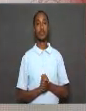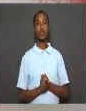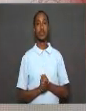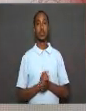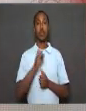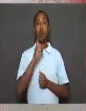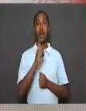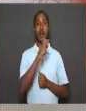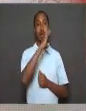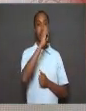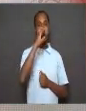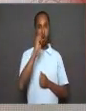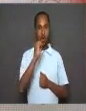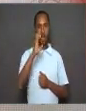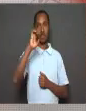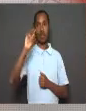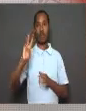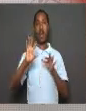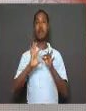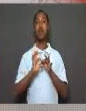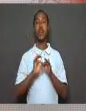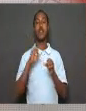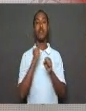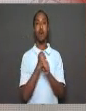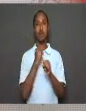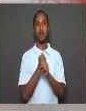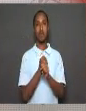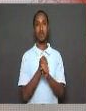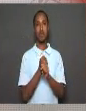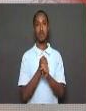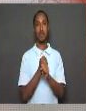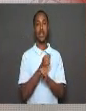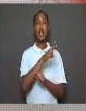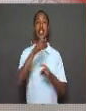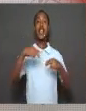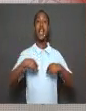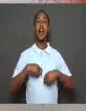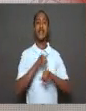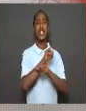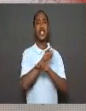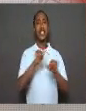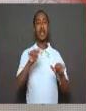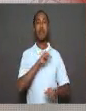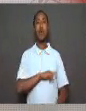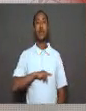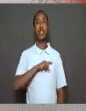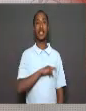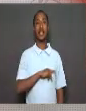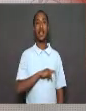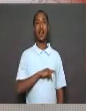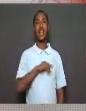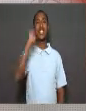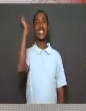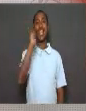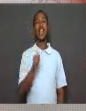Once coordinate covalent bonds form, they have the same properties as